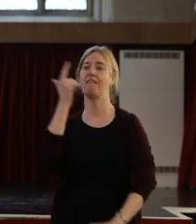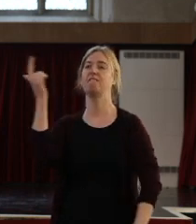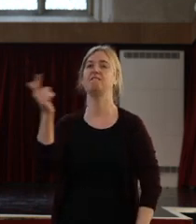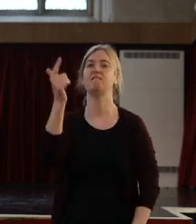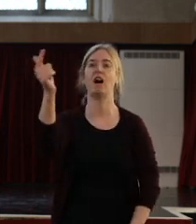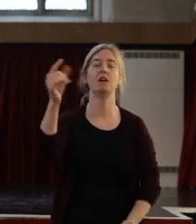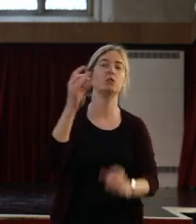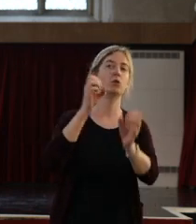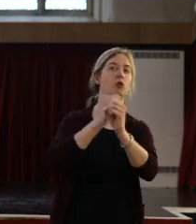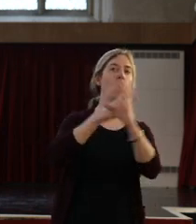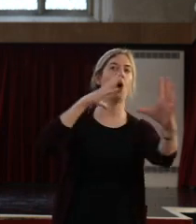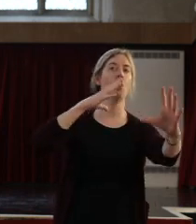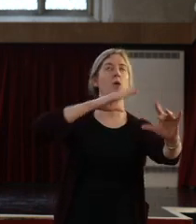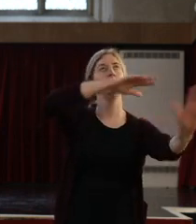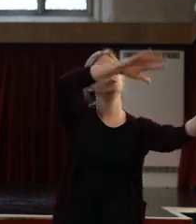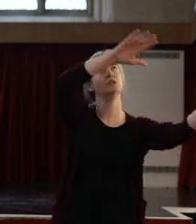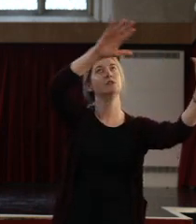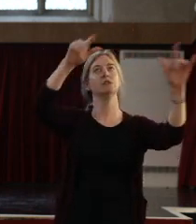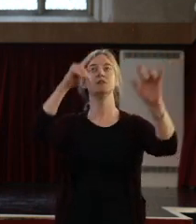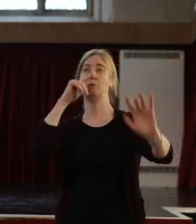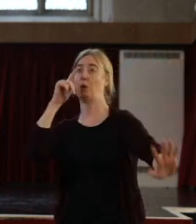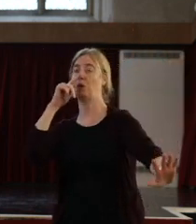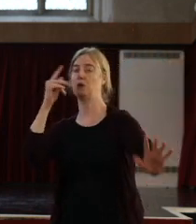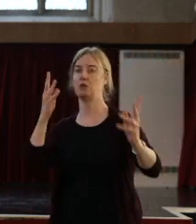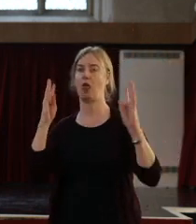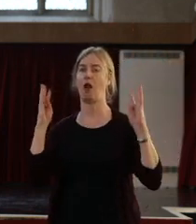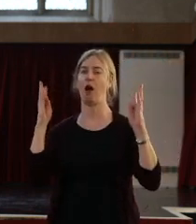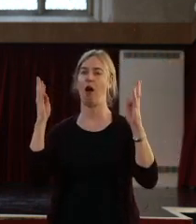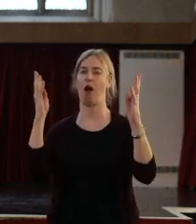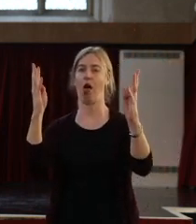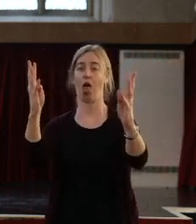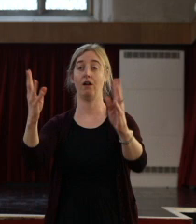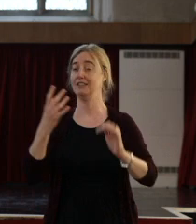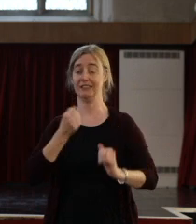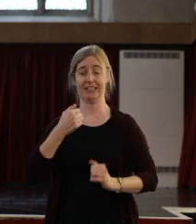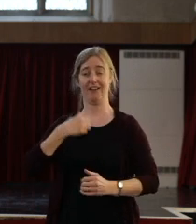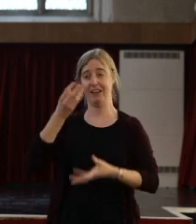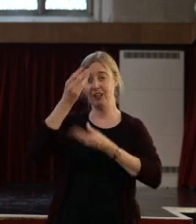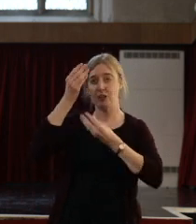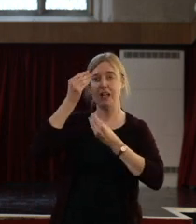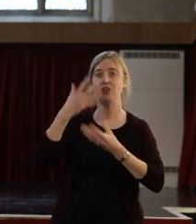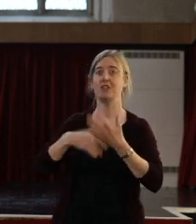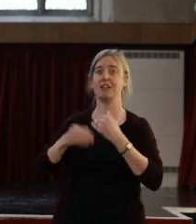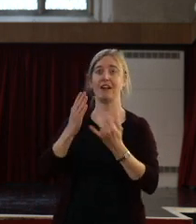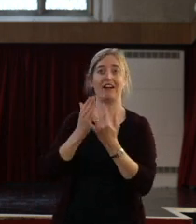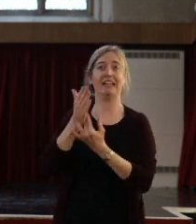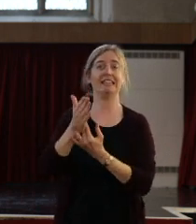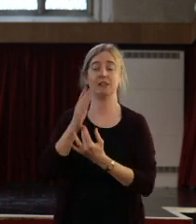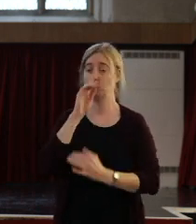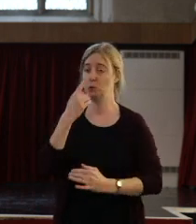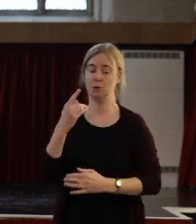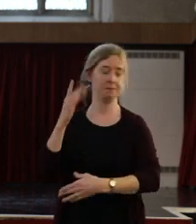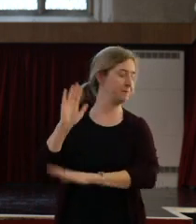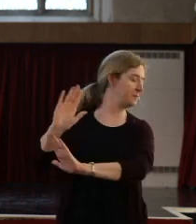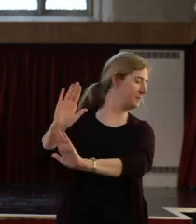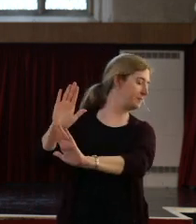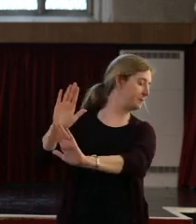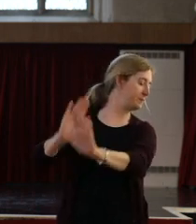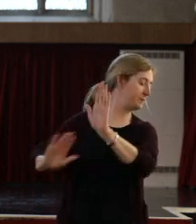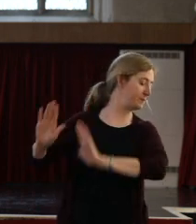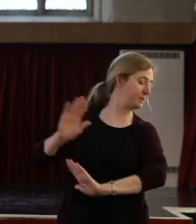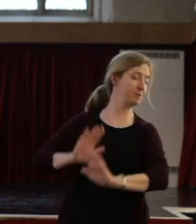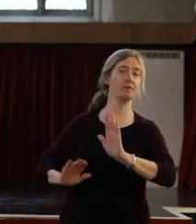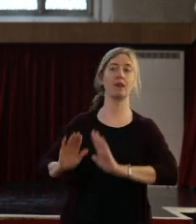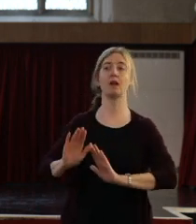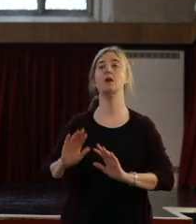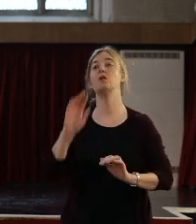with gold and red velvet, and it felt educated, and I didn't have that education. I think the people that create arts, and I'm